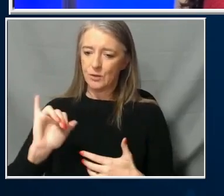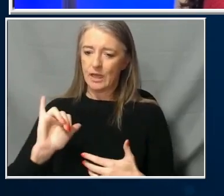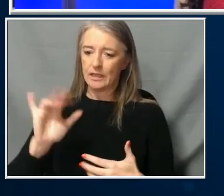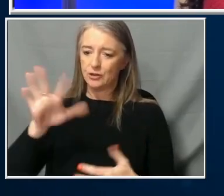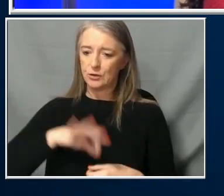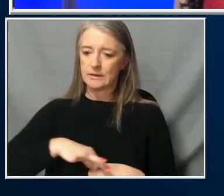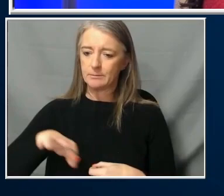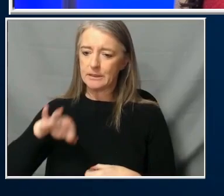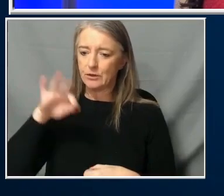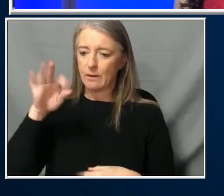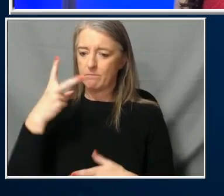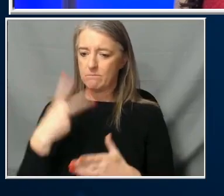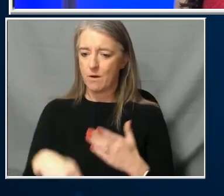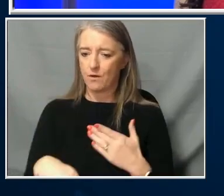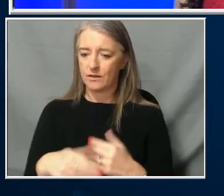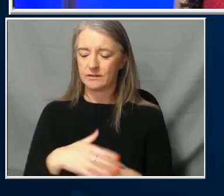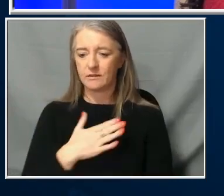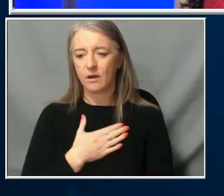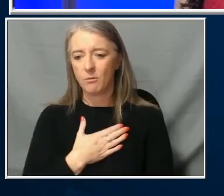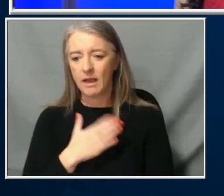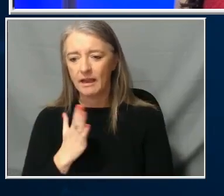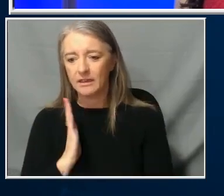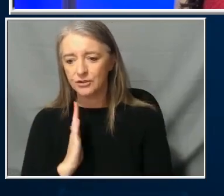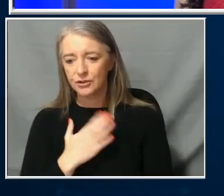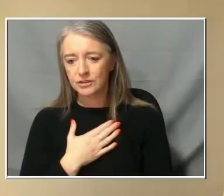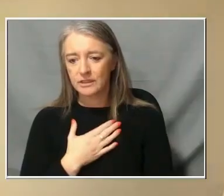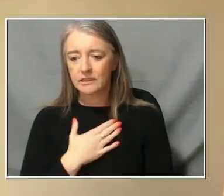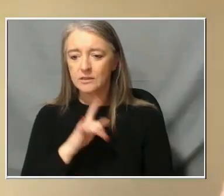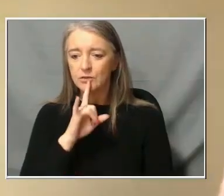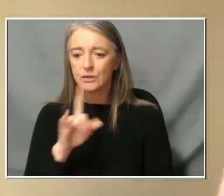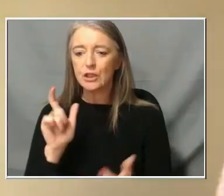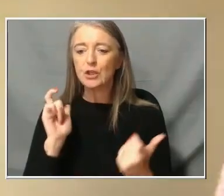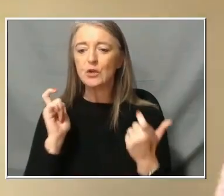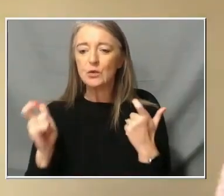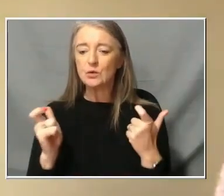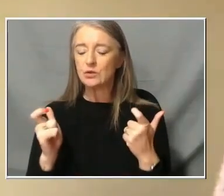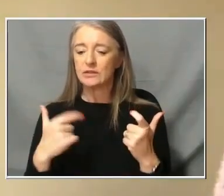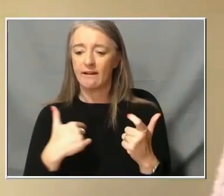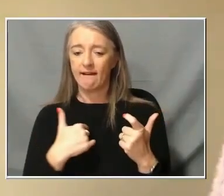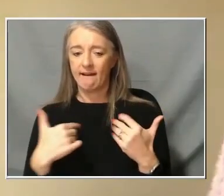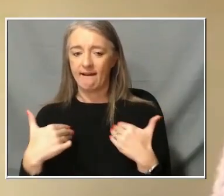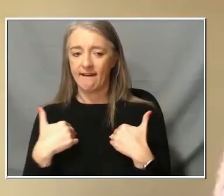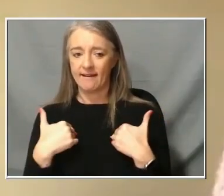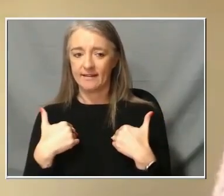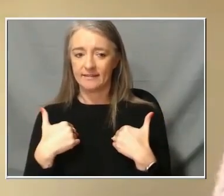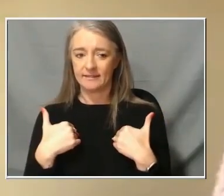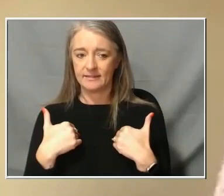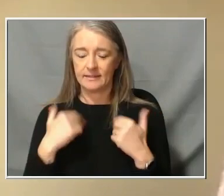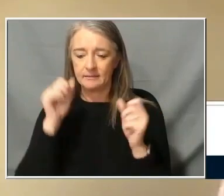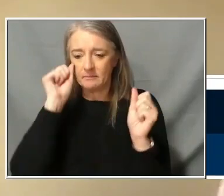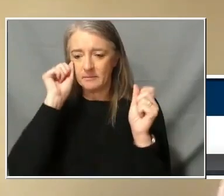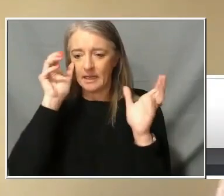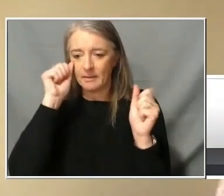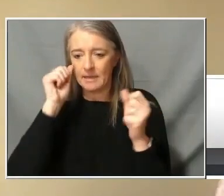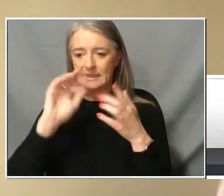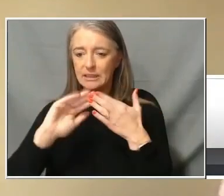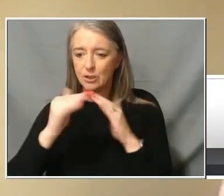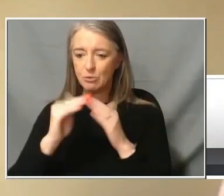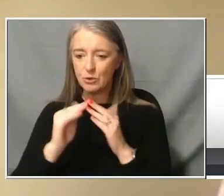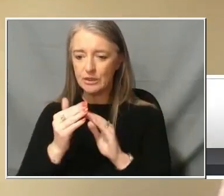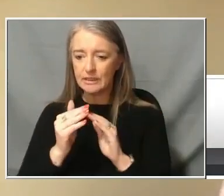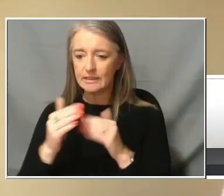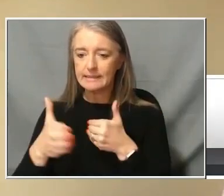spirit? Oh my gosh, it was huge. You know, I have an amazing community,